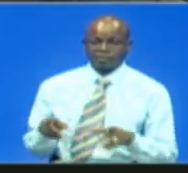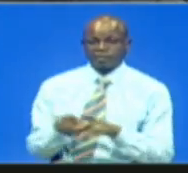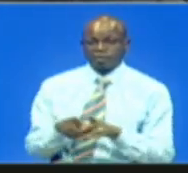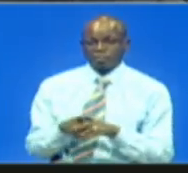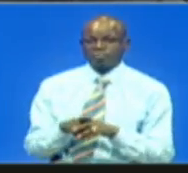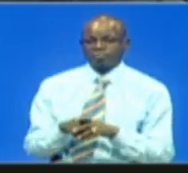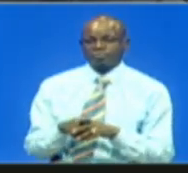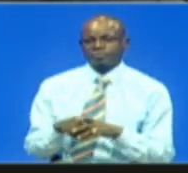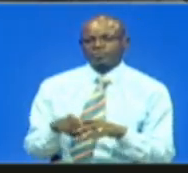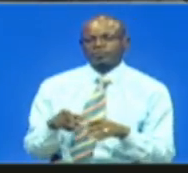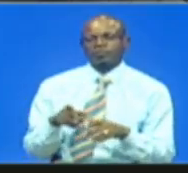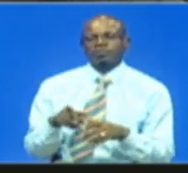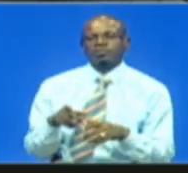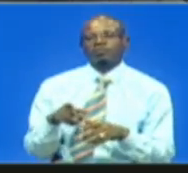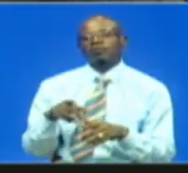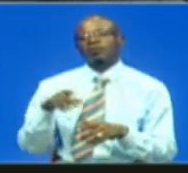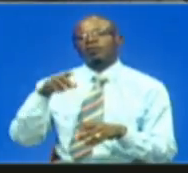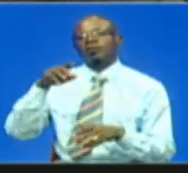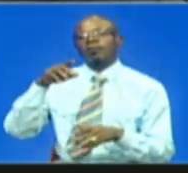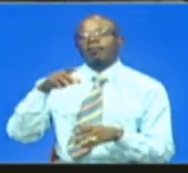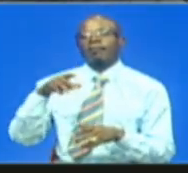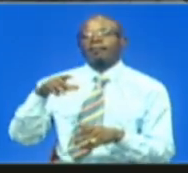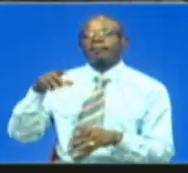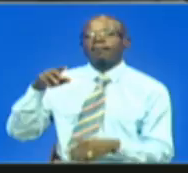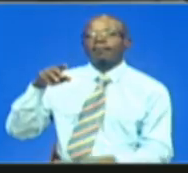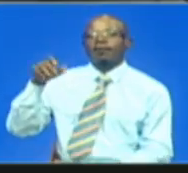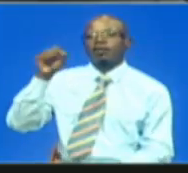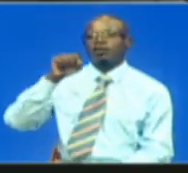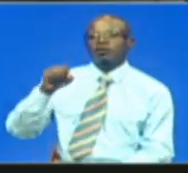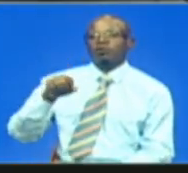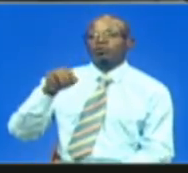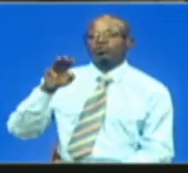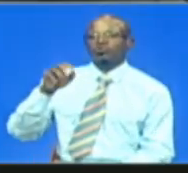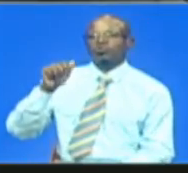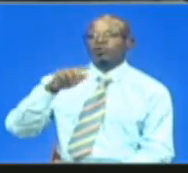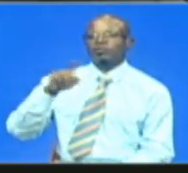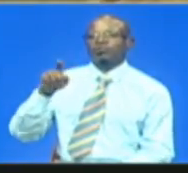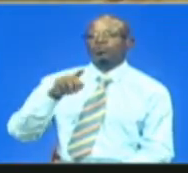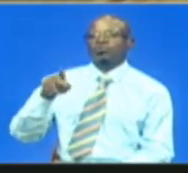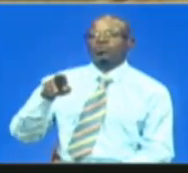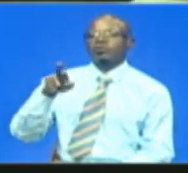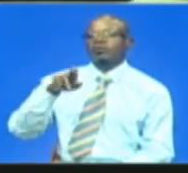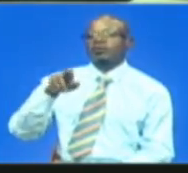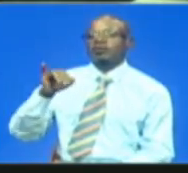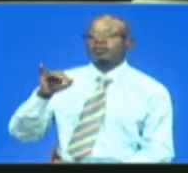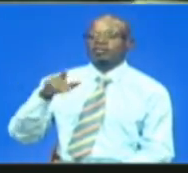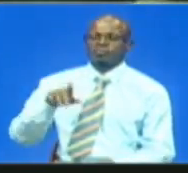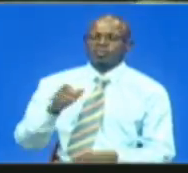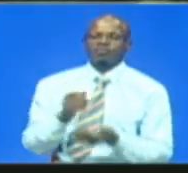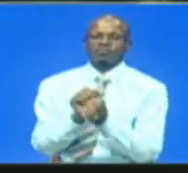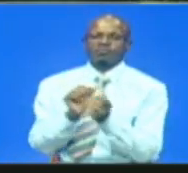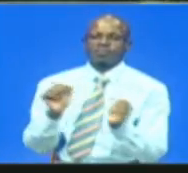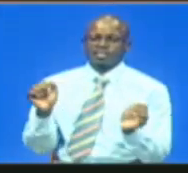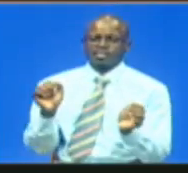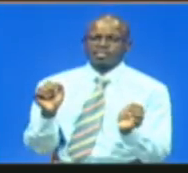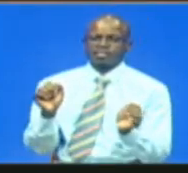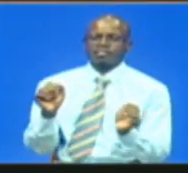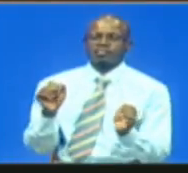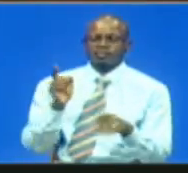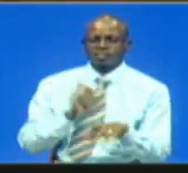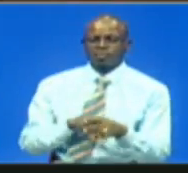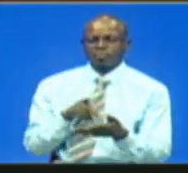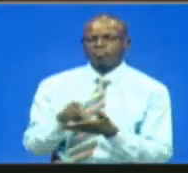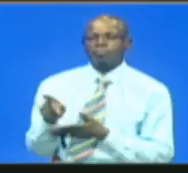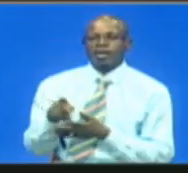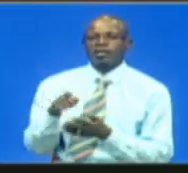a 15 million shilling bond. Well, this after the High Court reviewed his bail and bond terms following an application by his lawyers